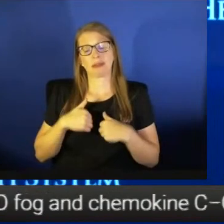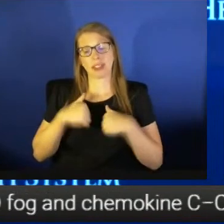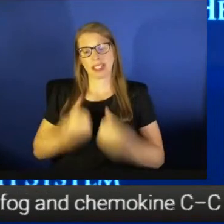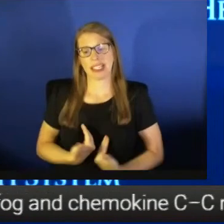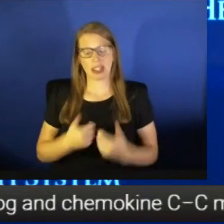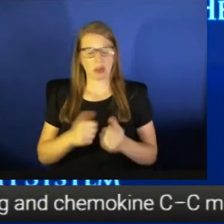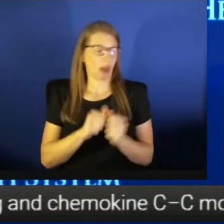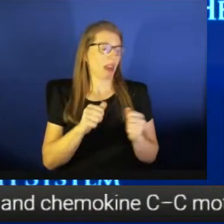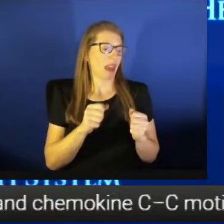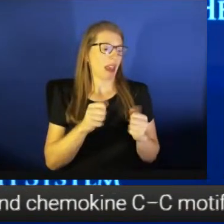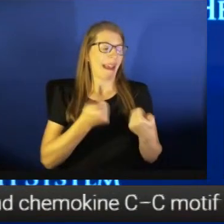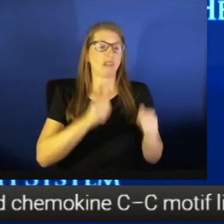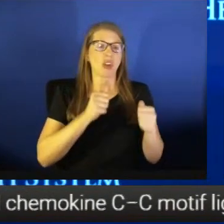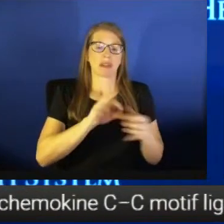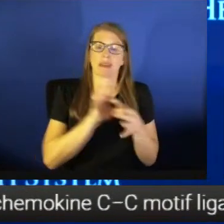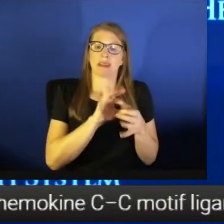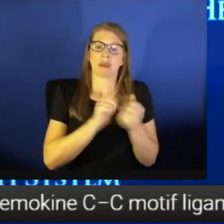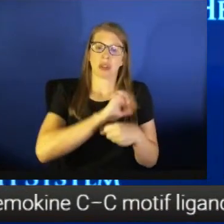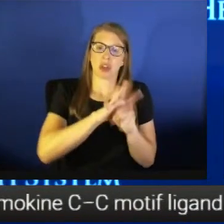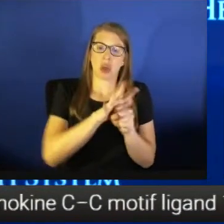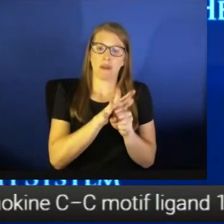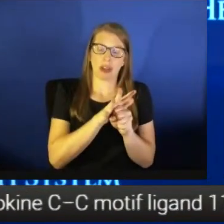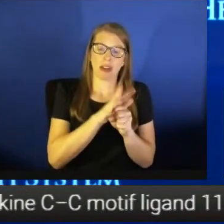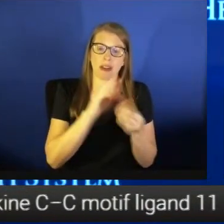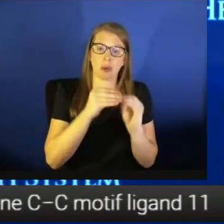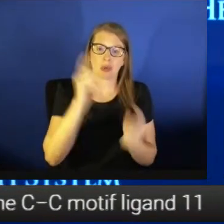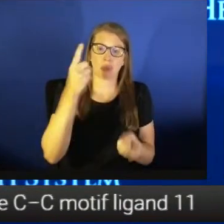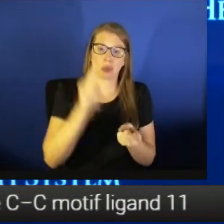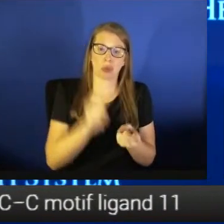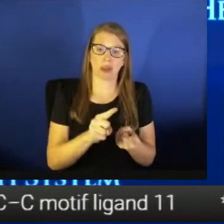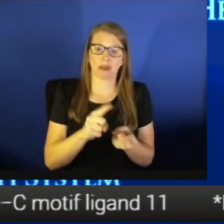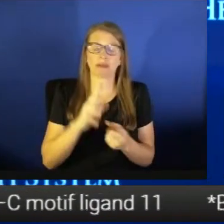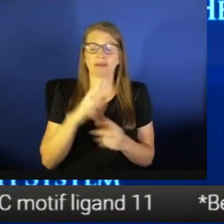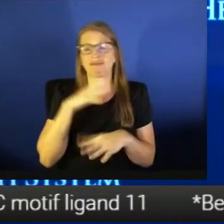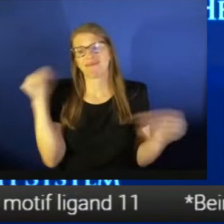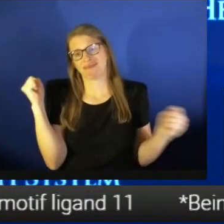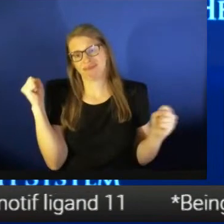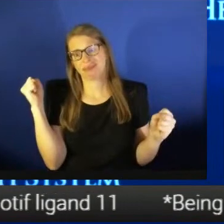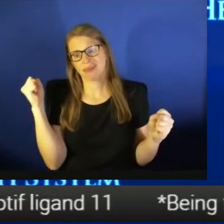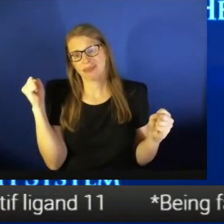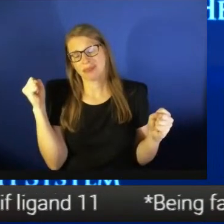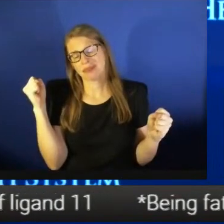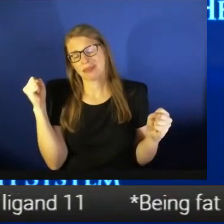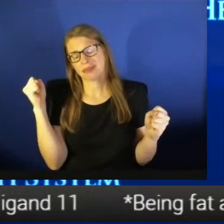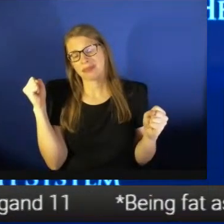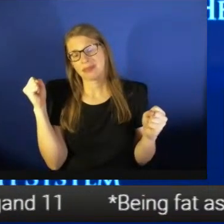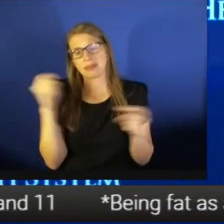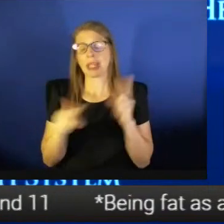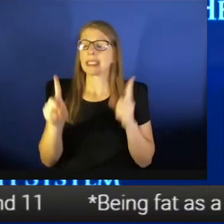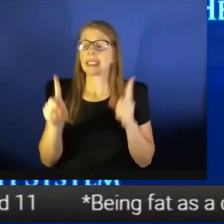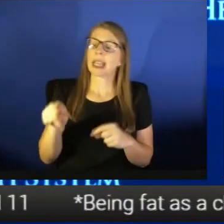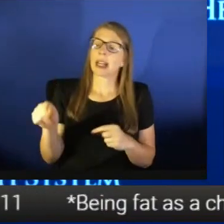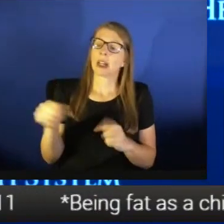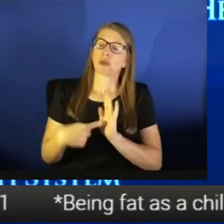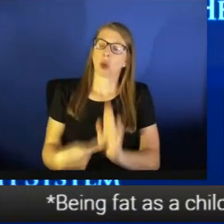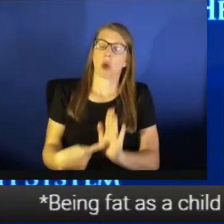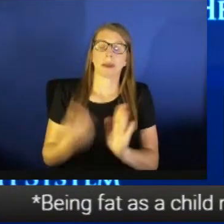around COVID, and are kind of over it, if you will. But I think a lot of the data shows that it's